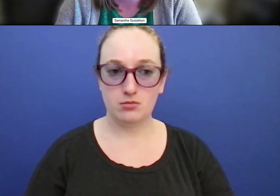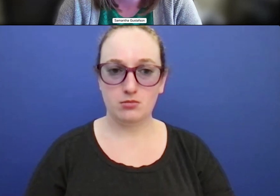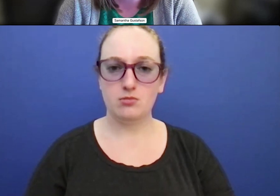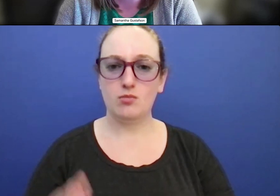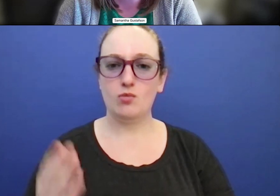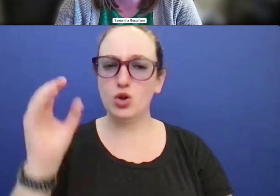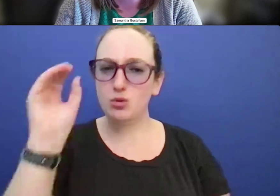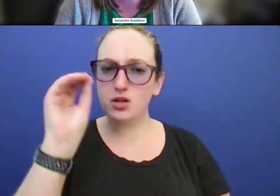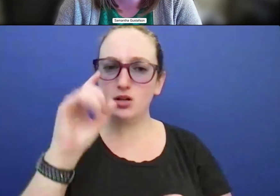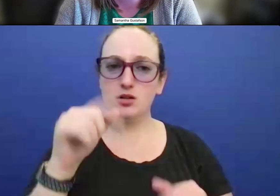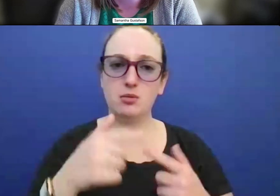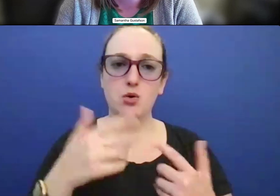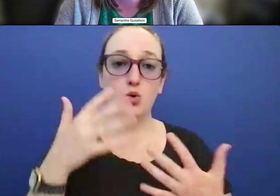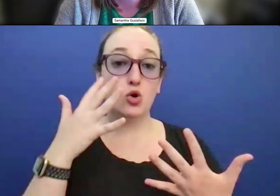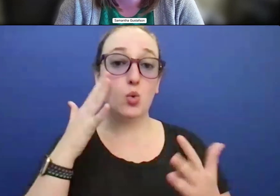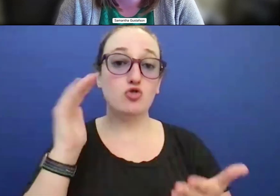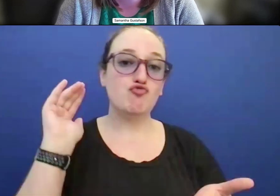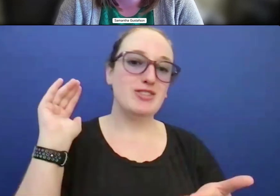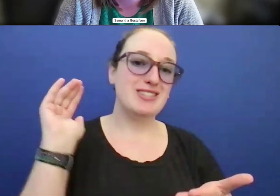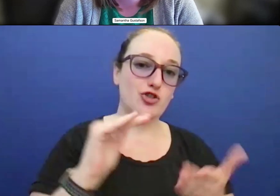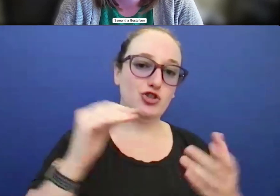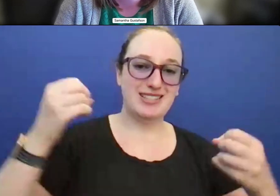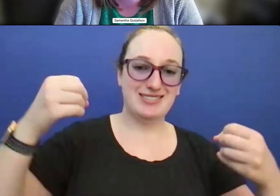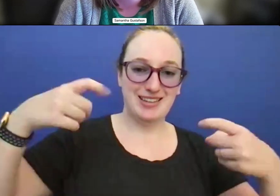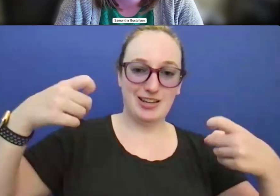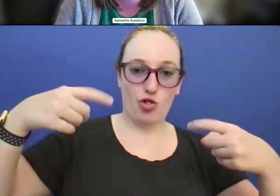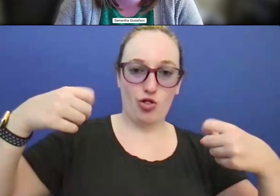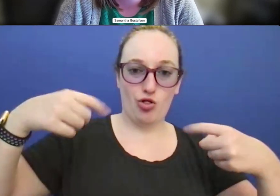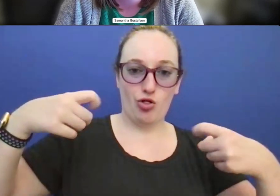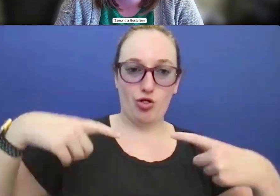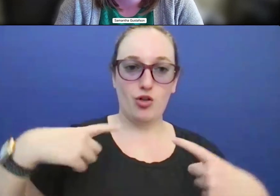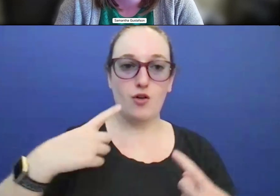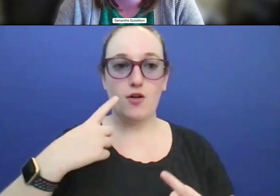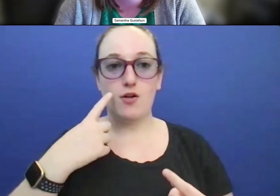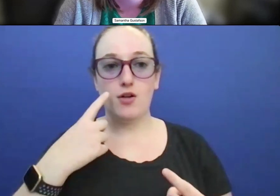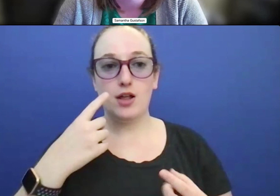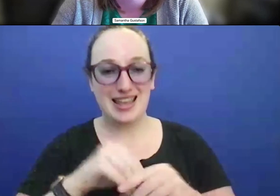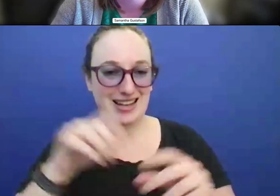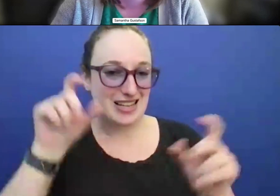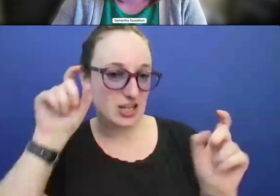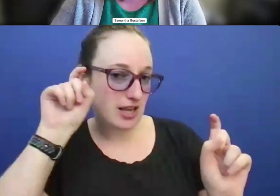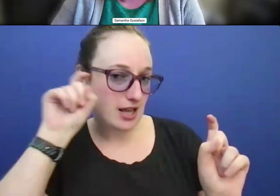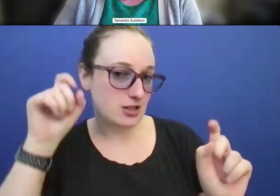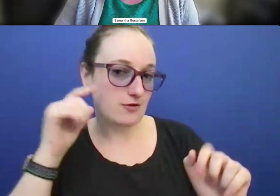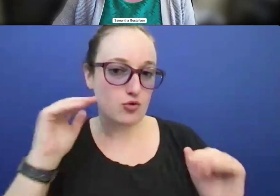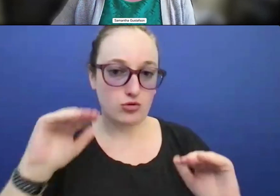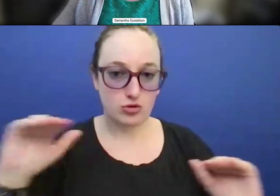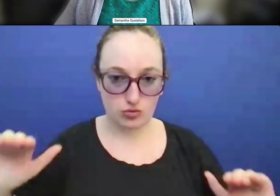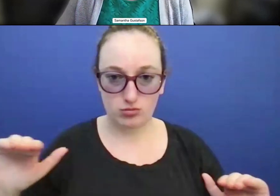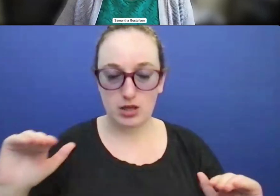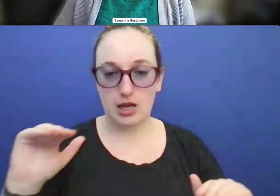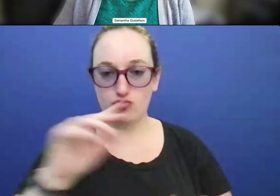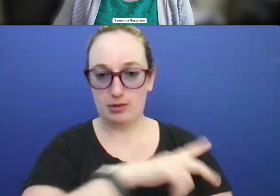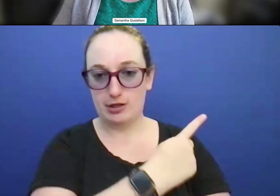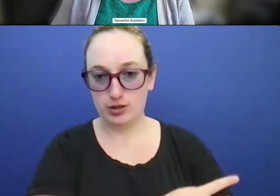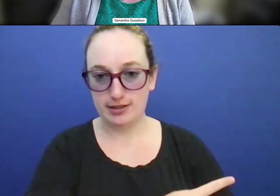What are your opinions of use of noise reduction signal processing technology in hearing aids for our pediatric patients? This is a great